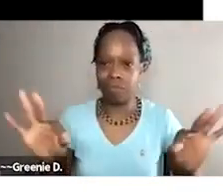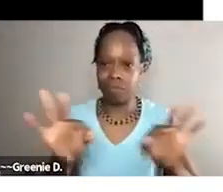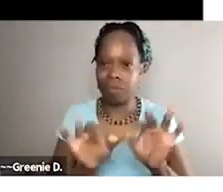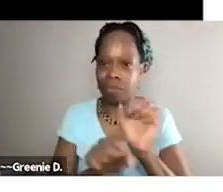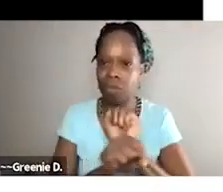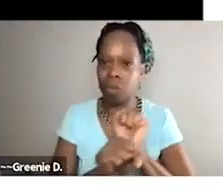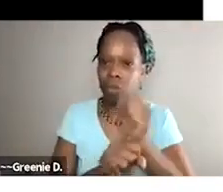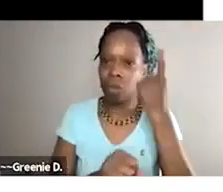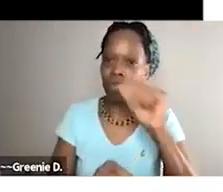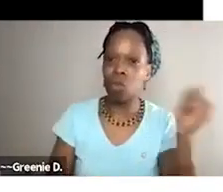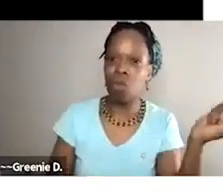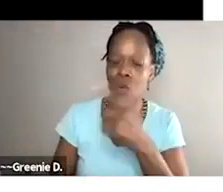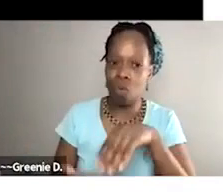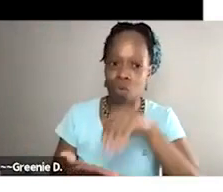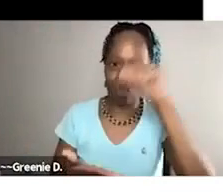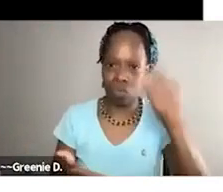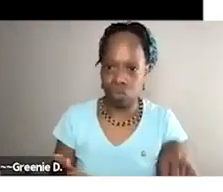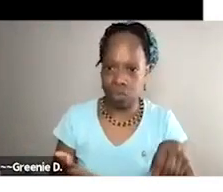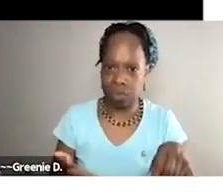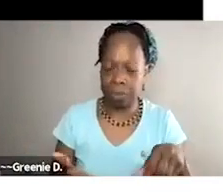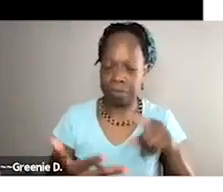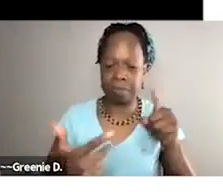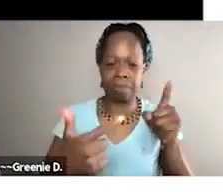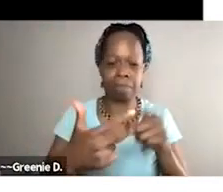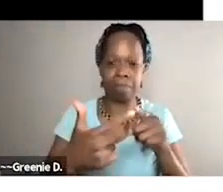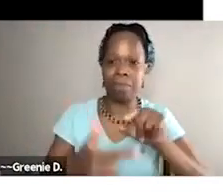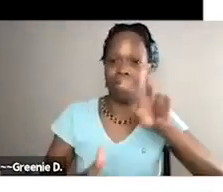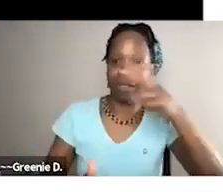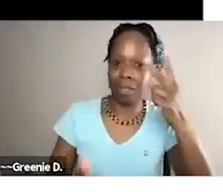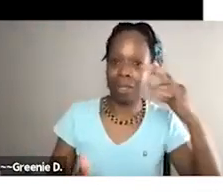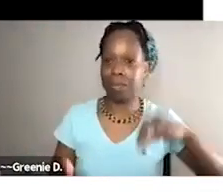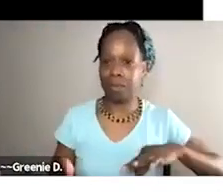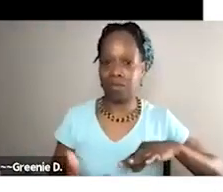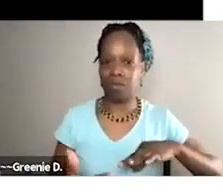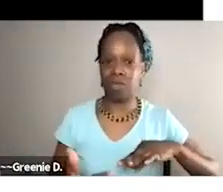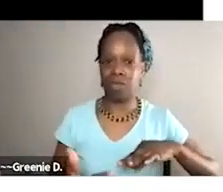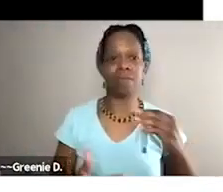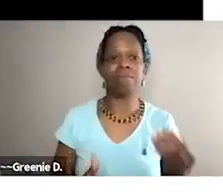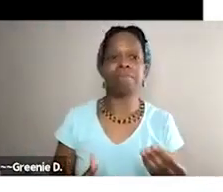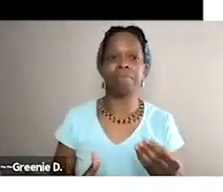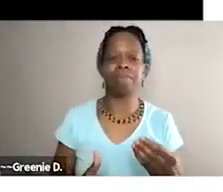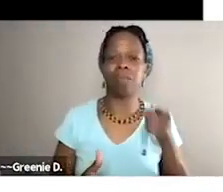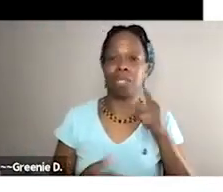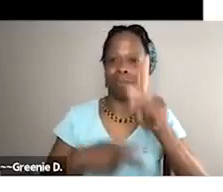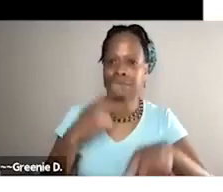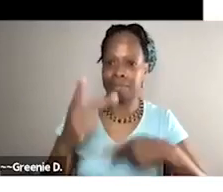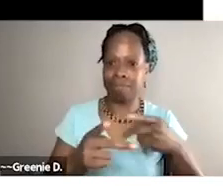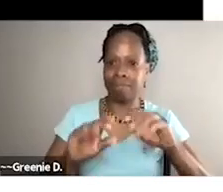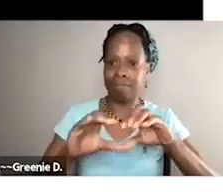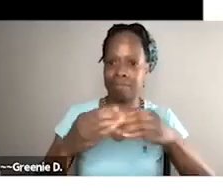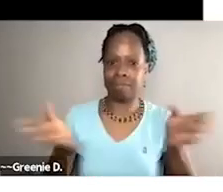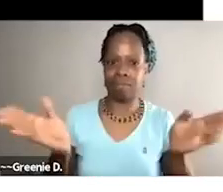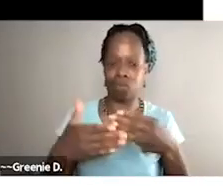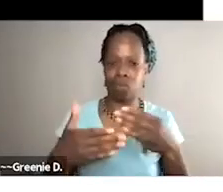Another benefit is that inclusive classrooms embrace diversity and disability.